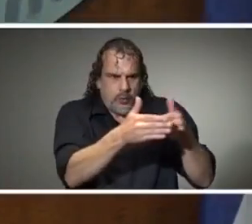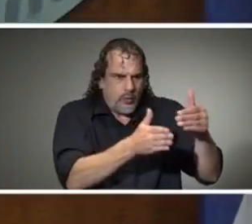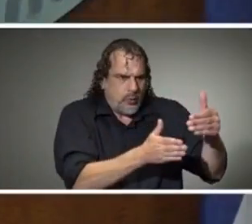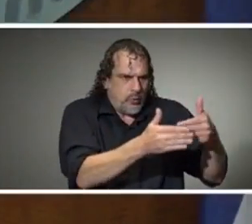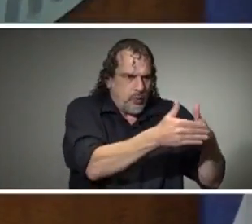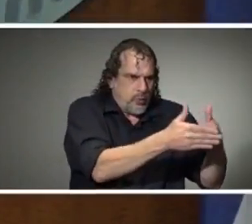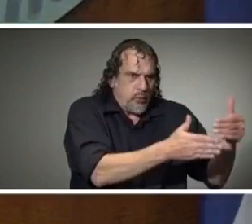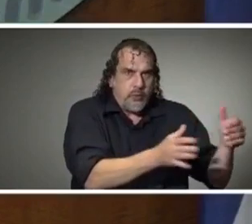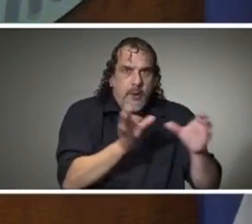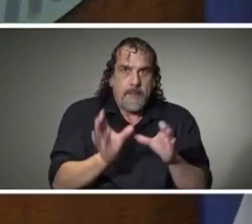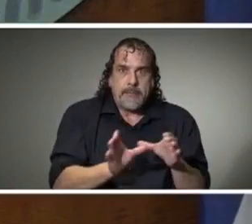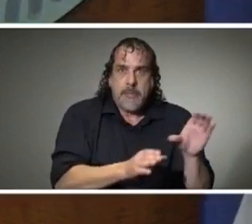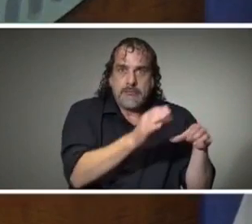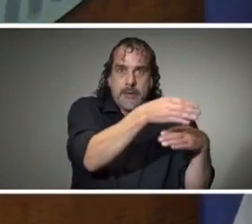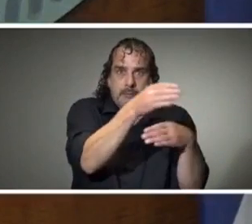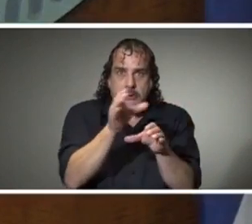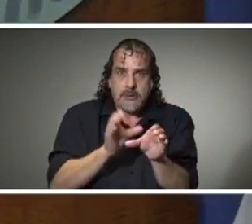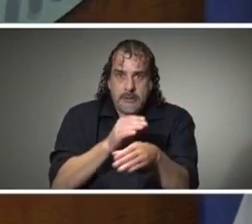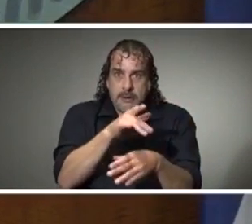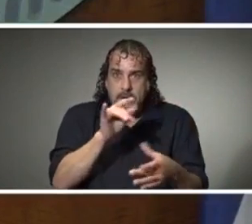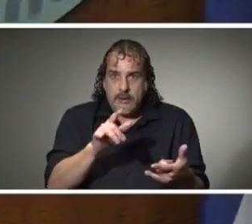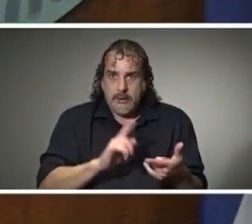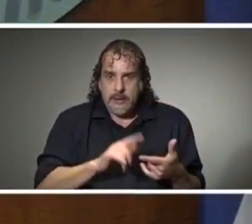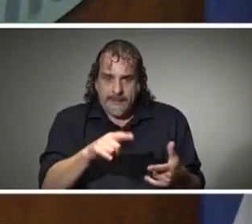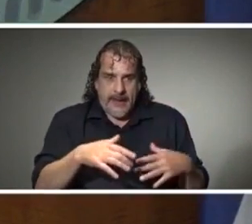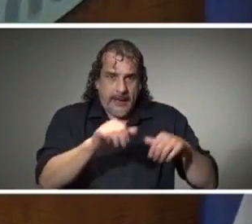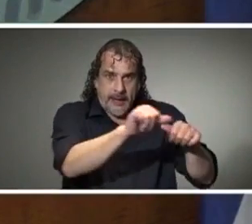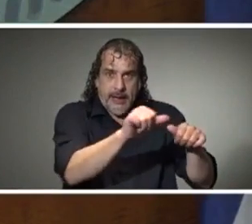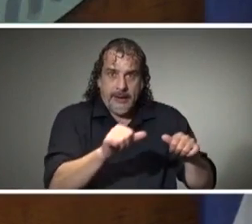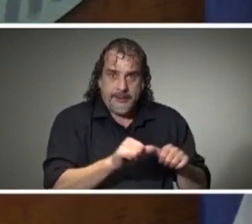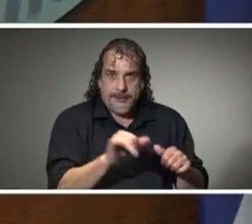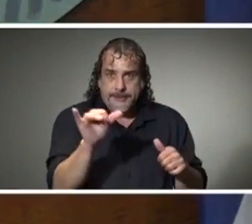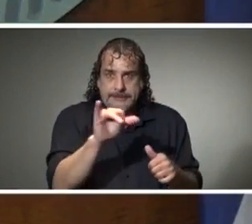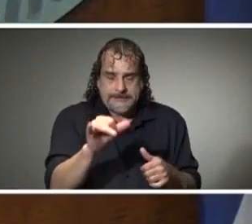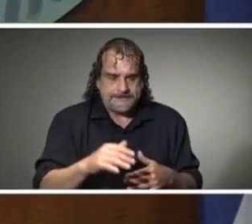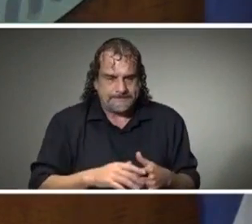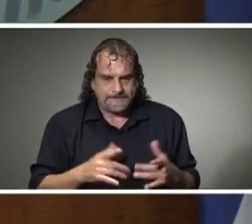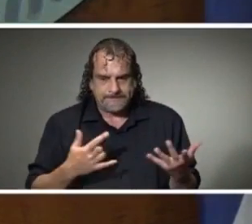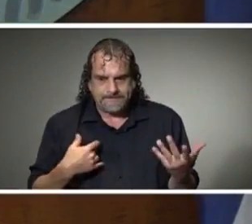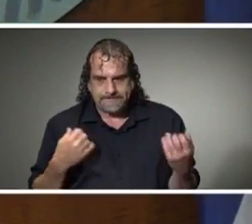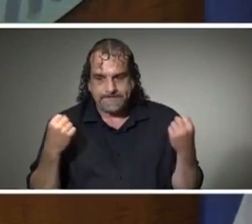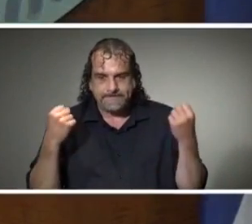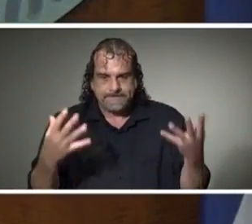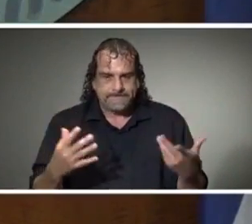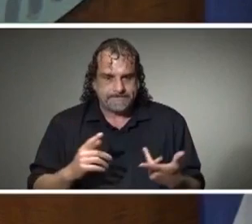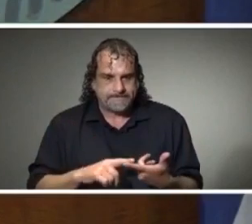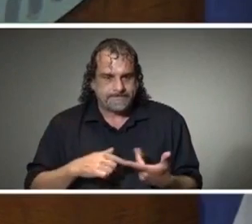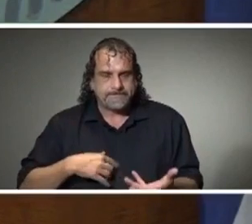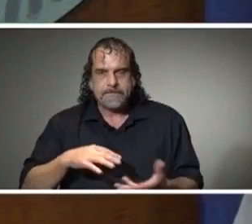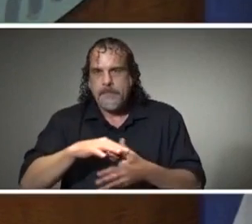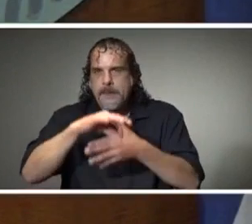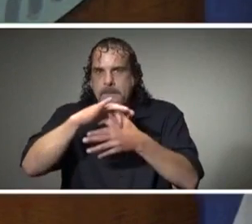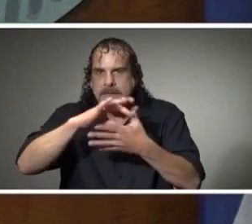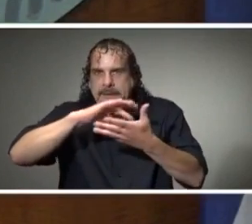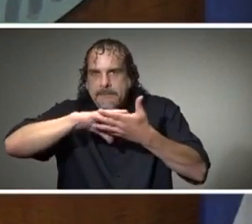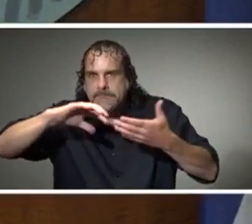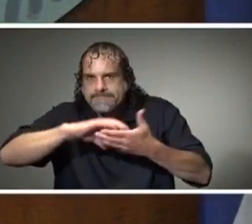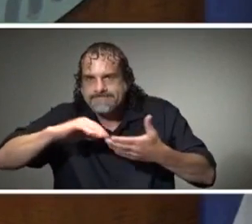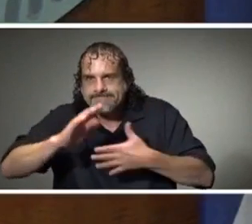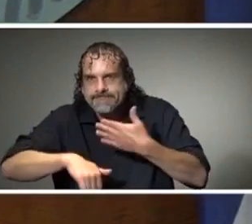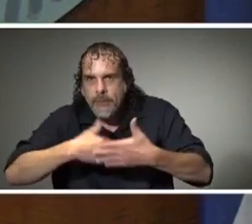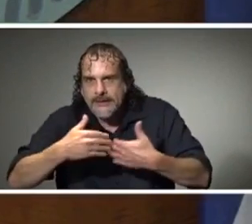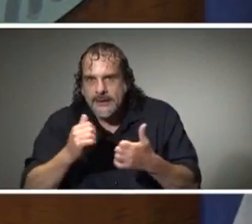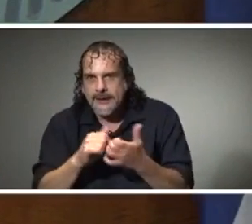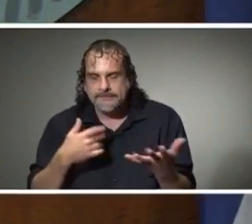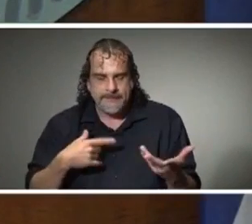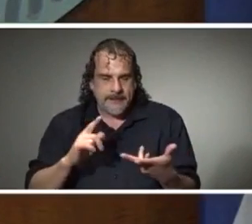Not only are they in regions that have, say, for instance, a significant number of meat processing facilities, a significant number of